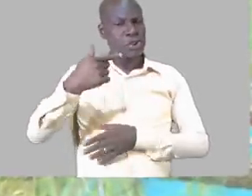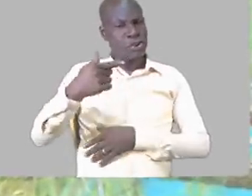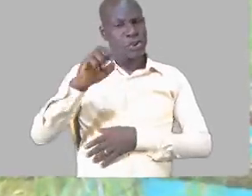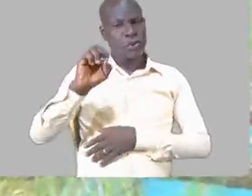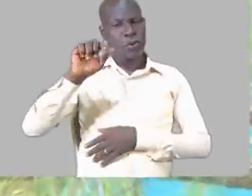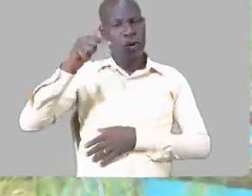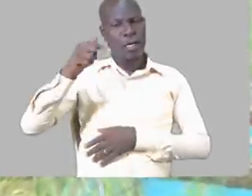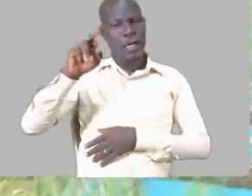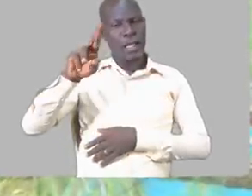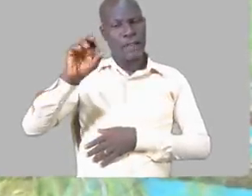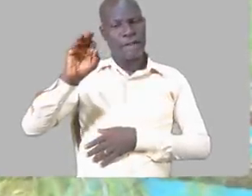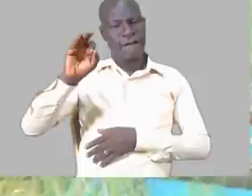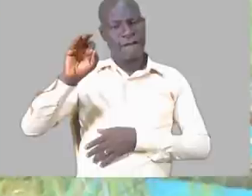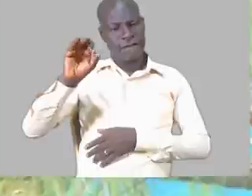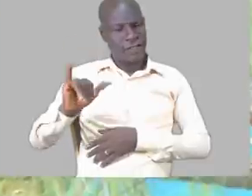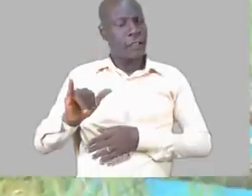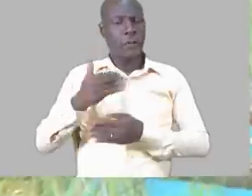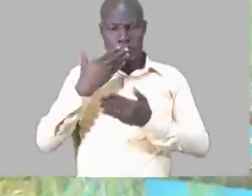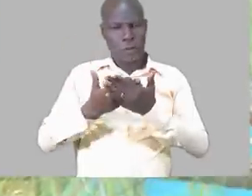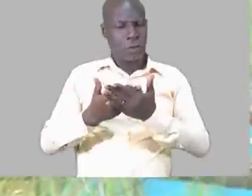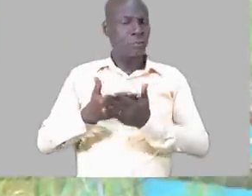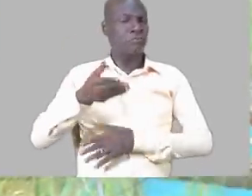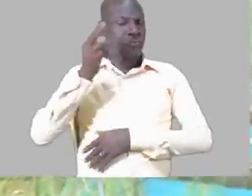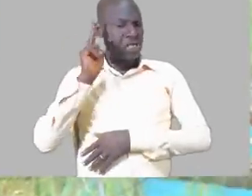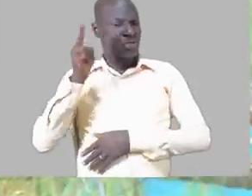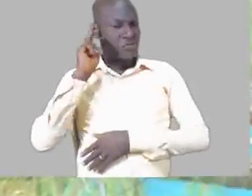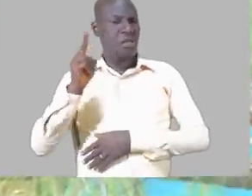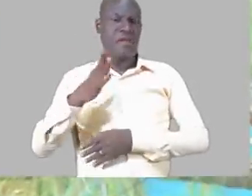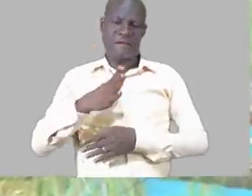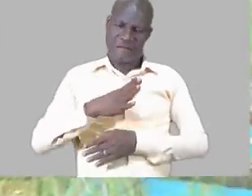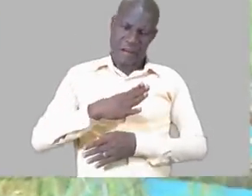Geography, a good set. Uber to me, I a history, a fine.